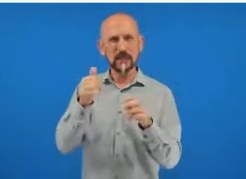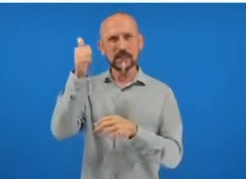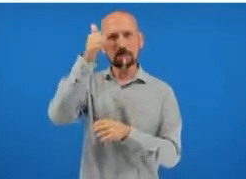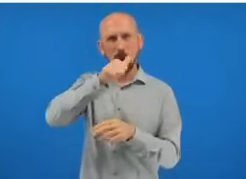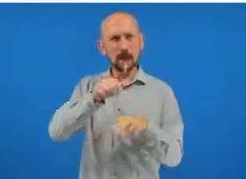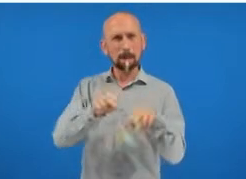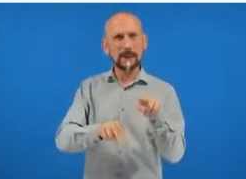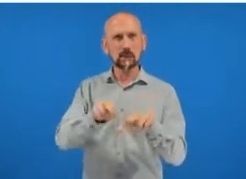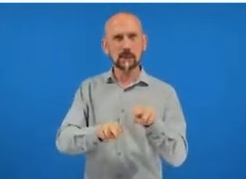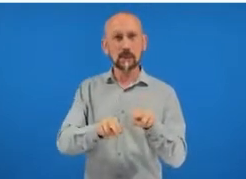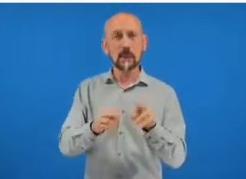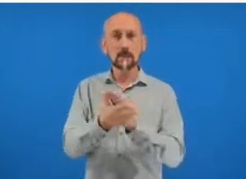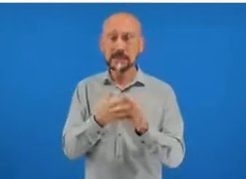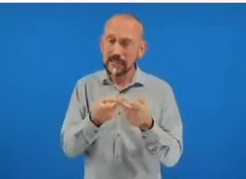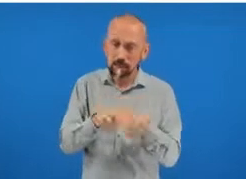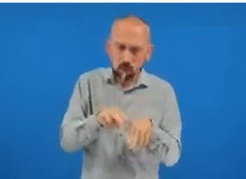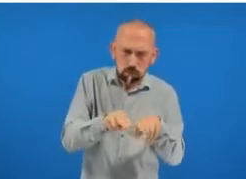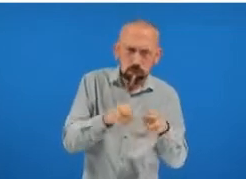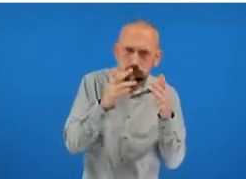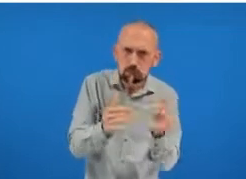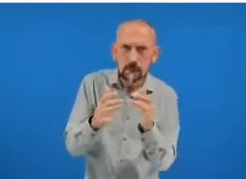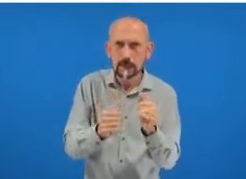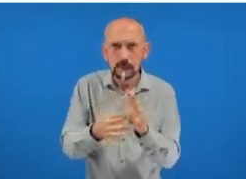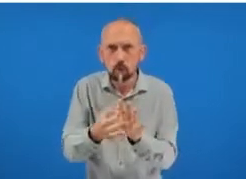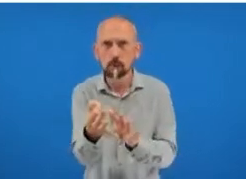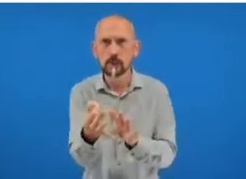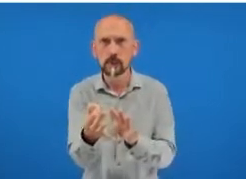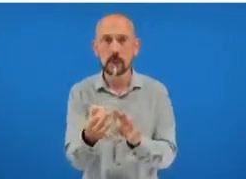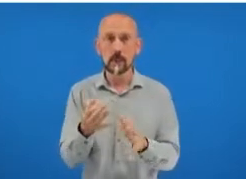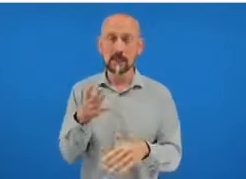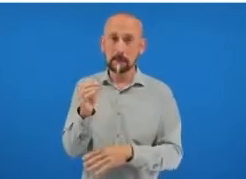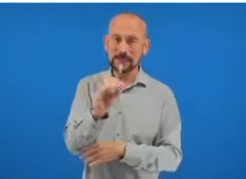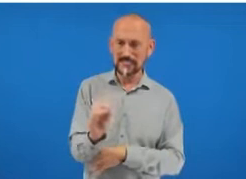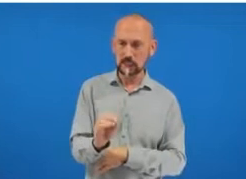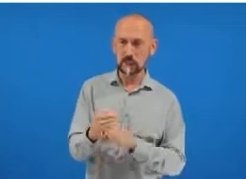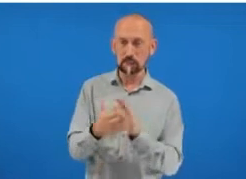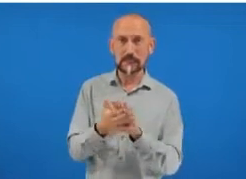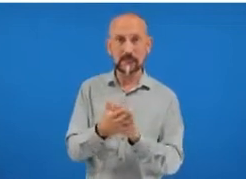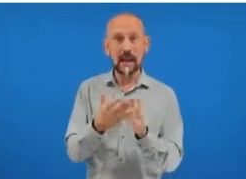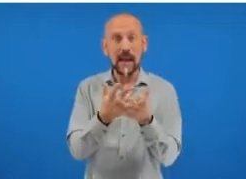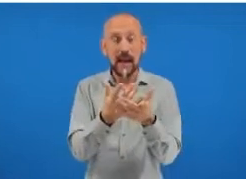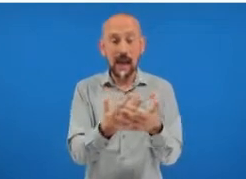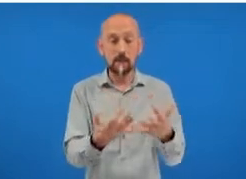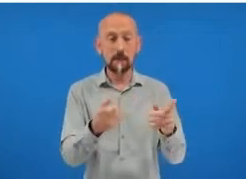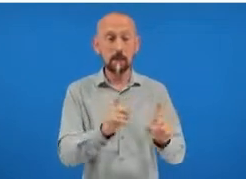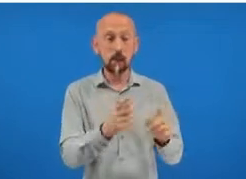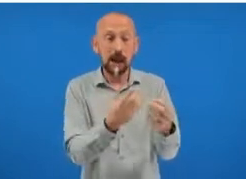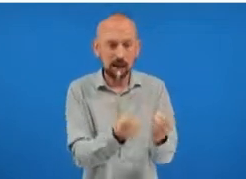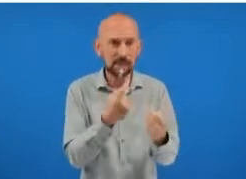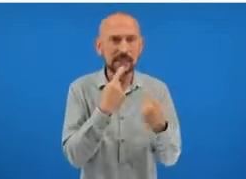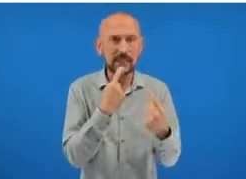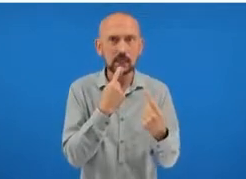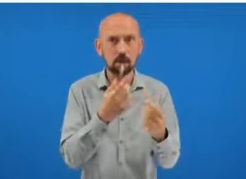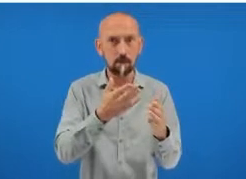reliable improvement, the percentage value will be the number of people that you've actually got data on and have shown that